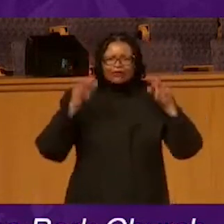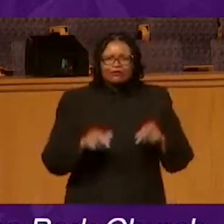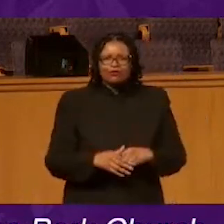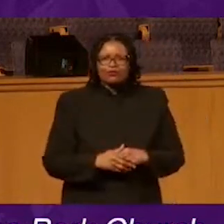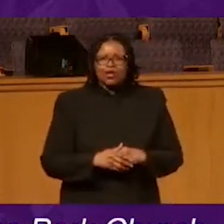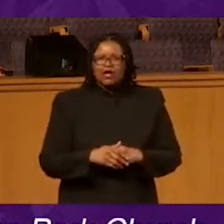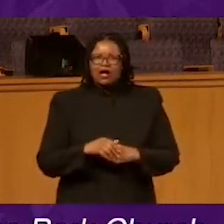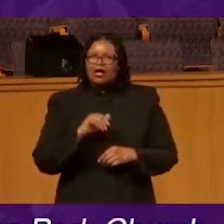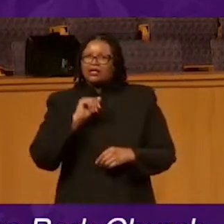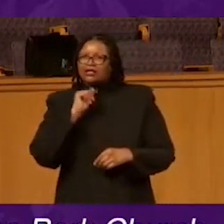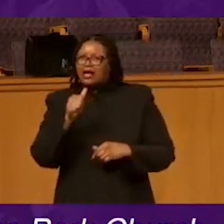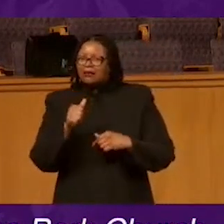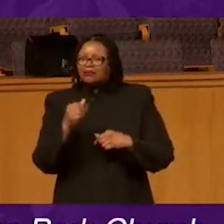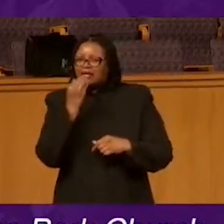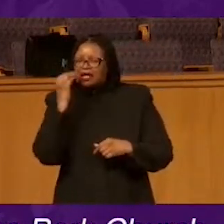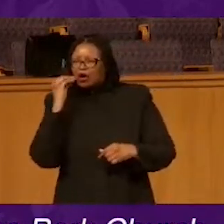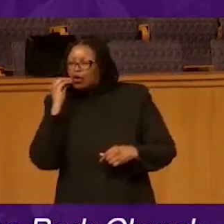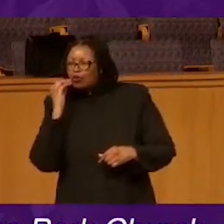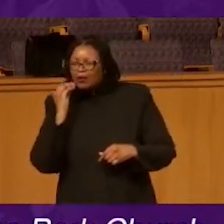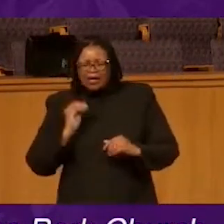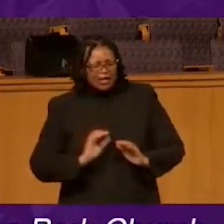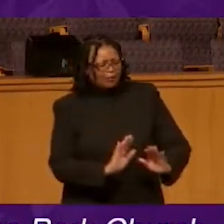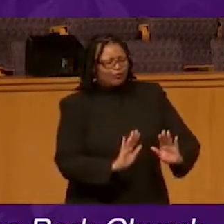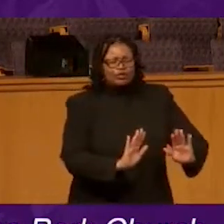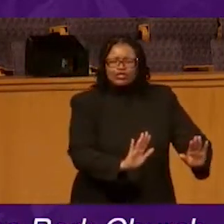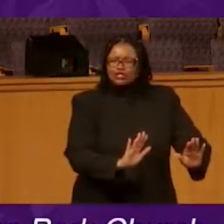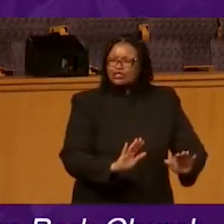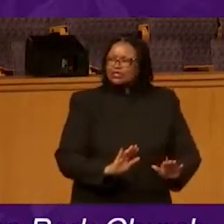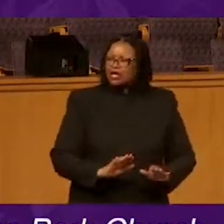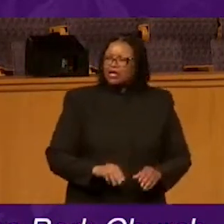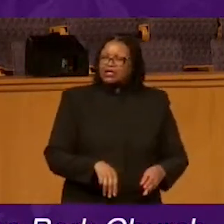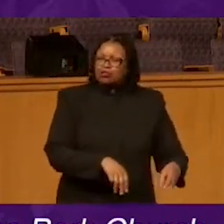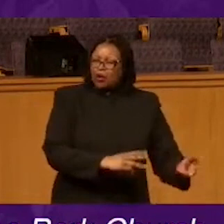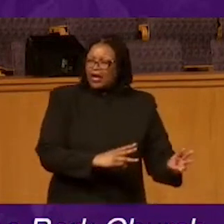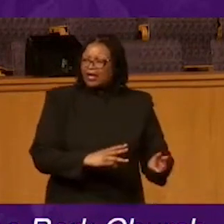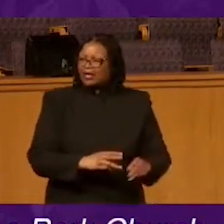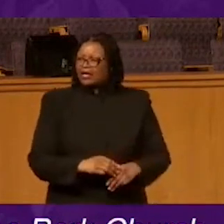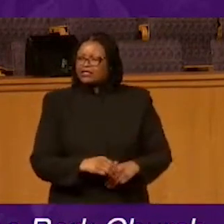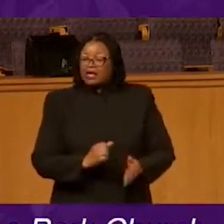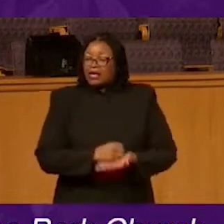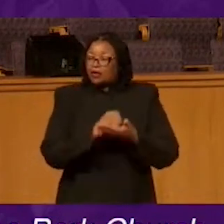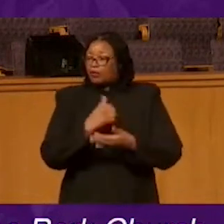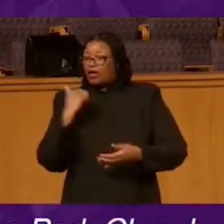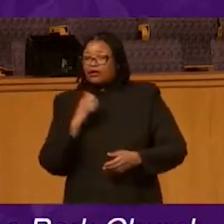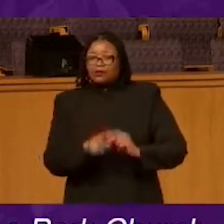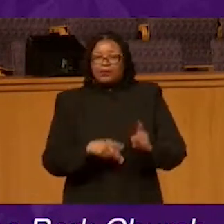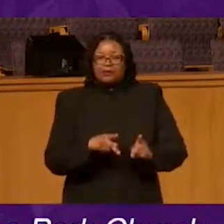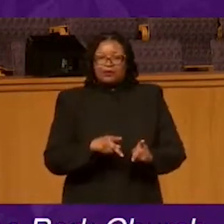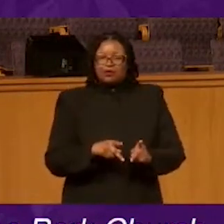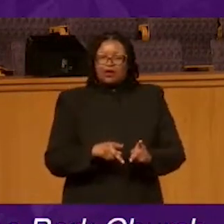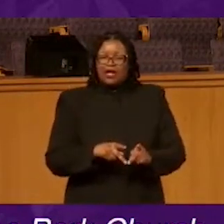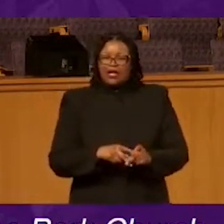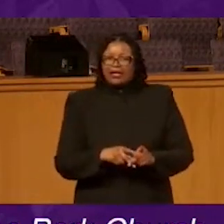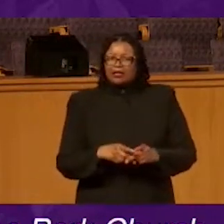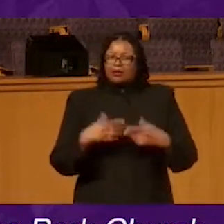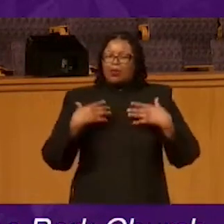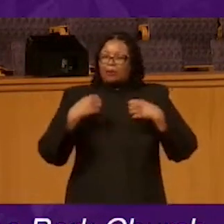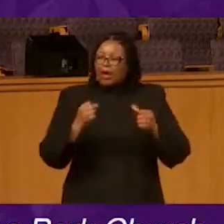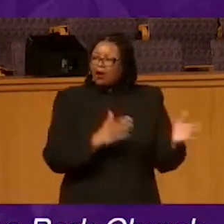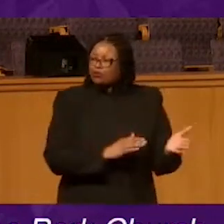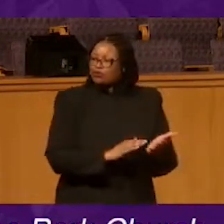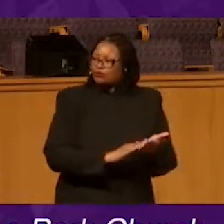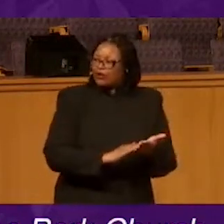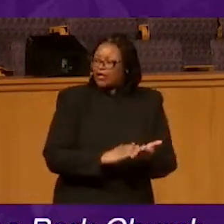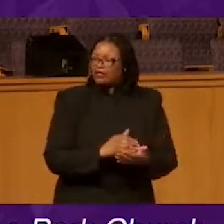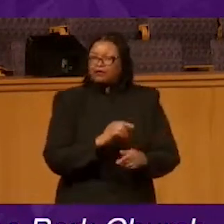base, not Nazareth. He pushes the envelope in chapter 2, declaring himself to have the power to forgive sins as well as to heal,